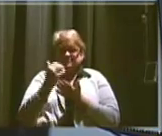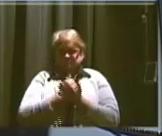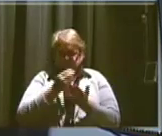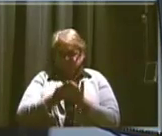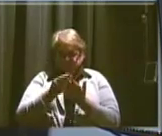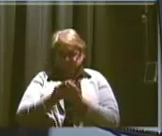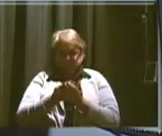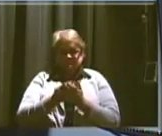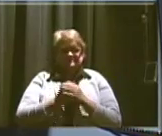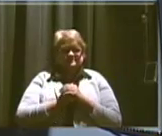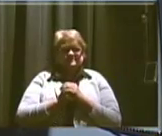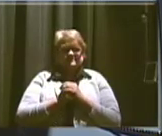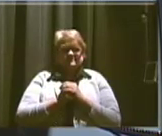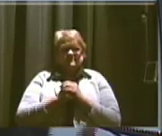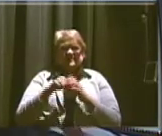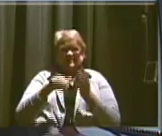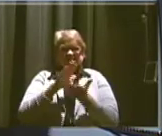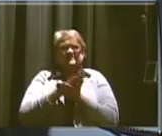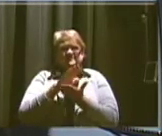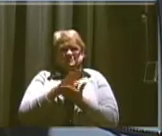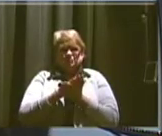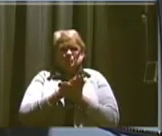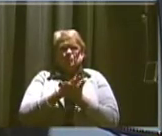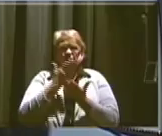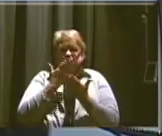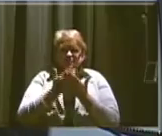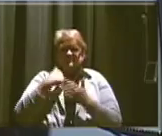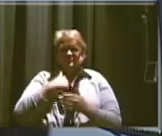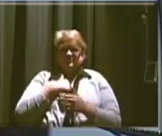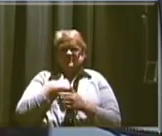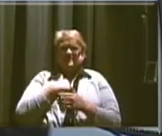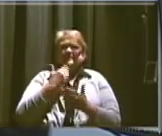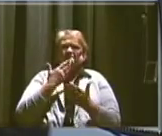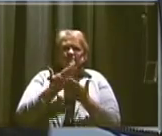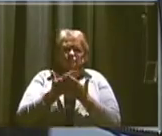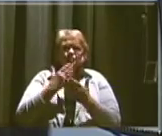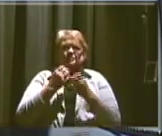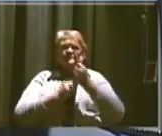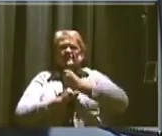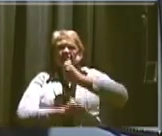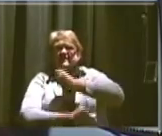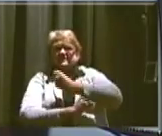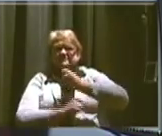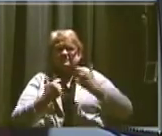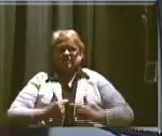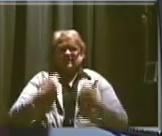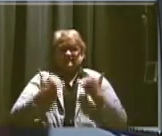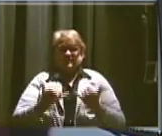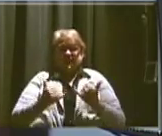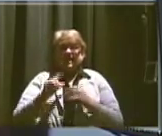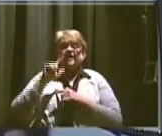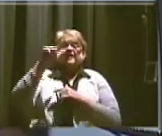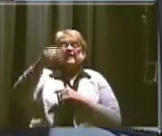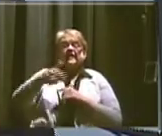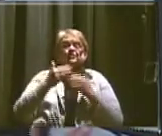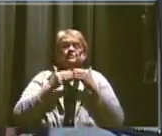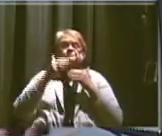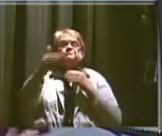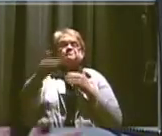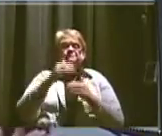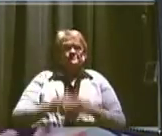for me, because it gives me a good basis for life now, later, and for the rest of my life. Thank